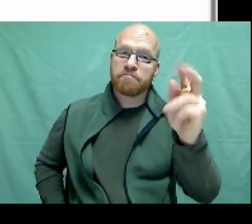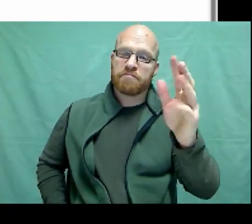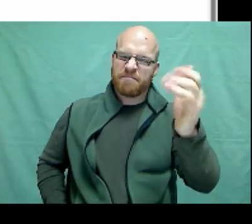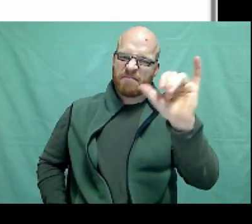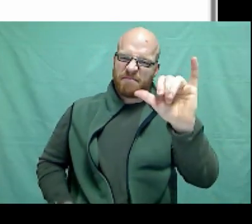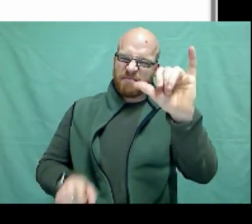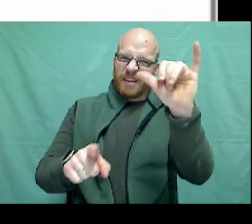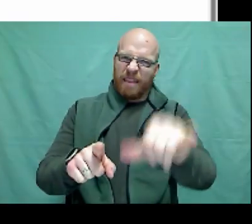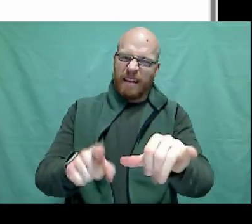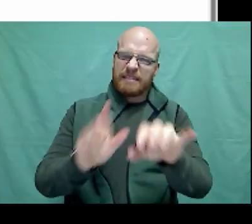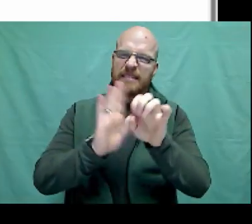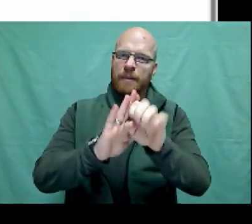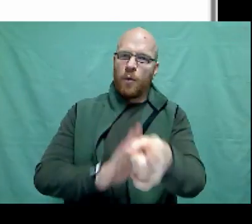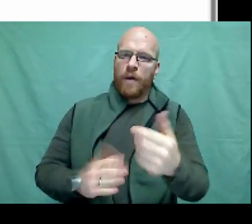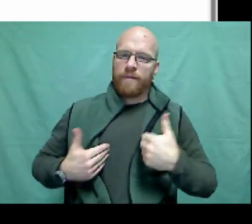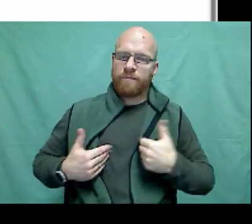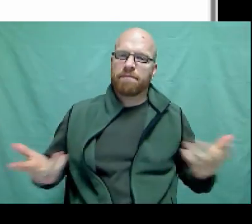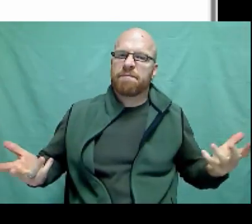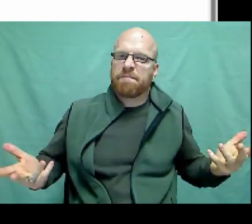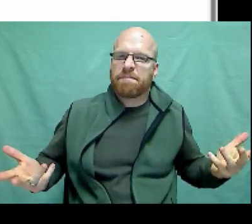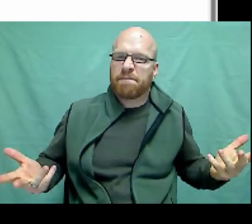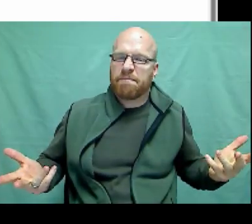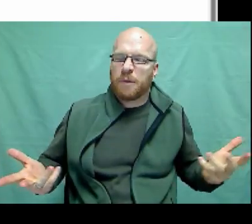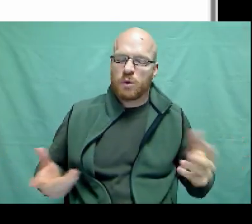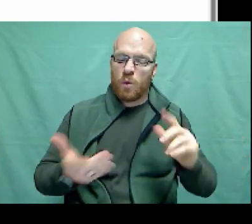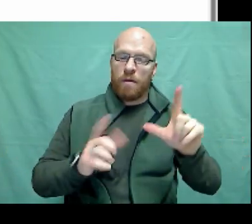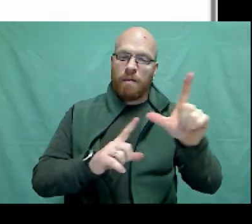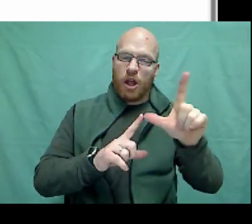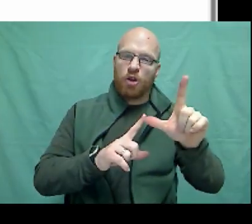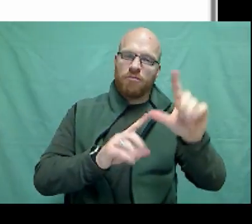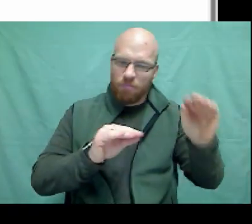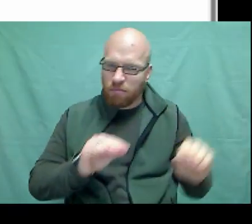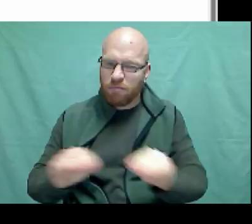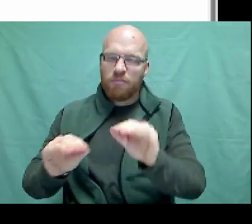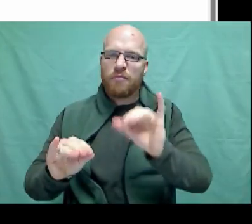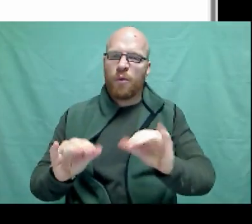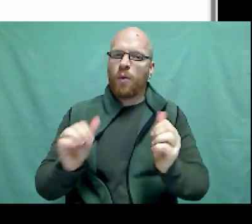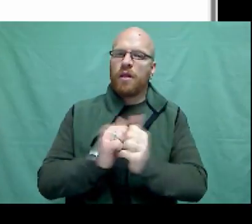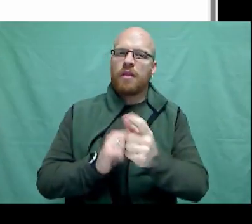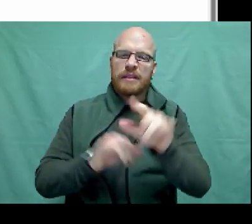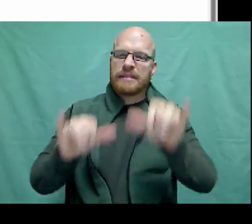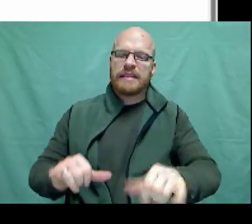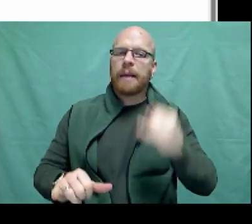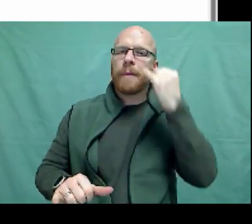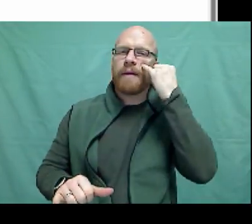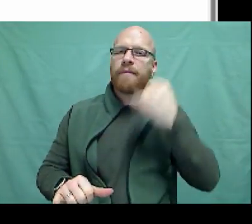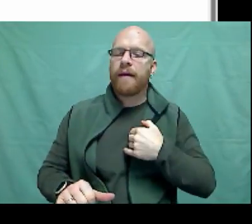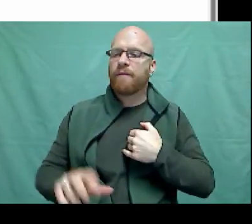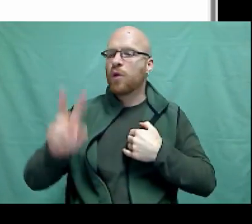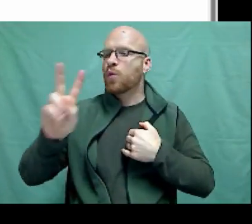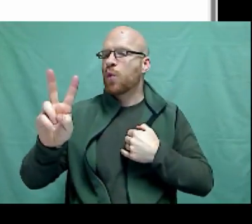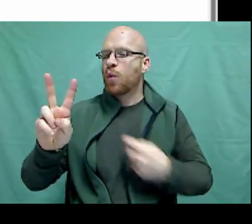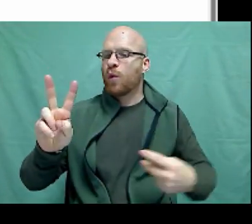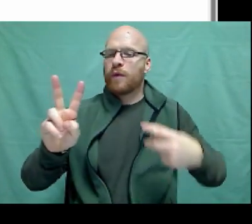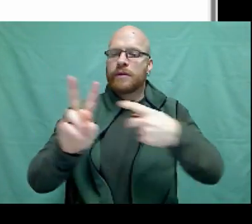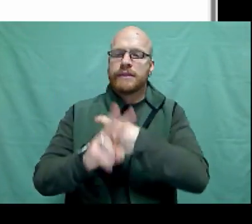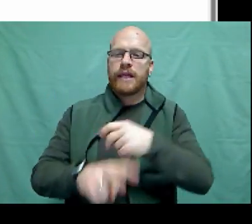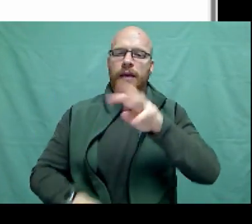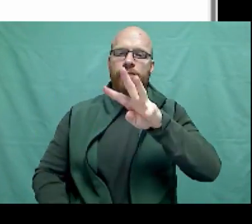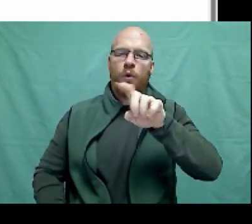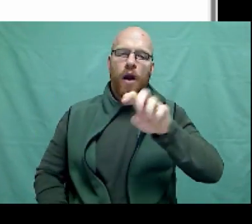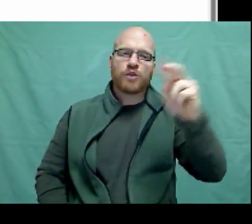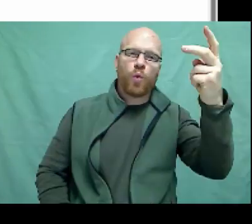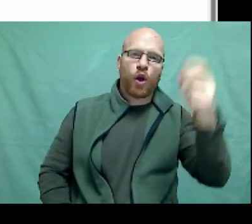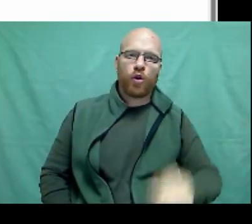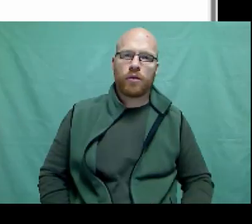Okay, now that's our example. So we would keep them product with the